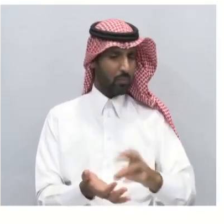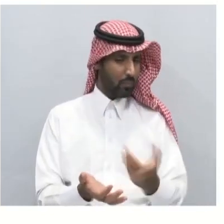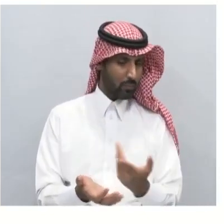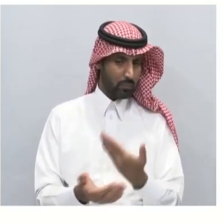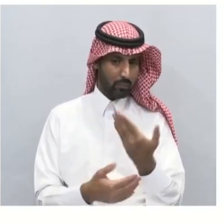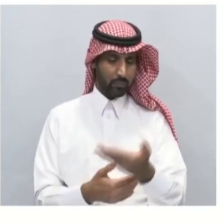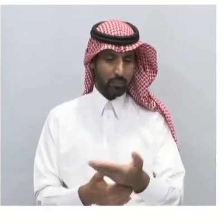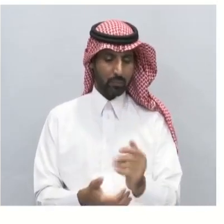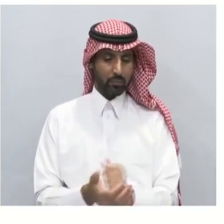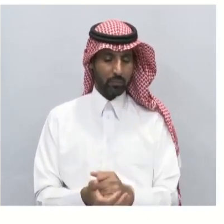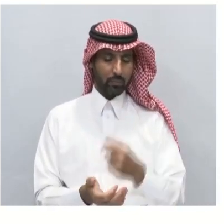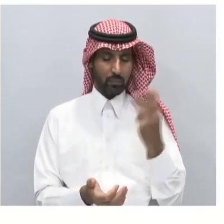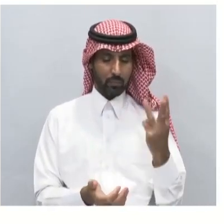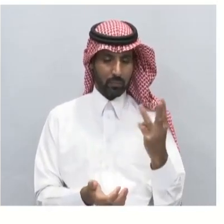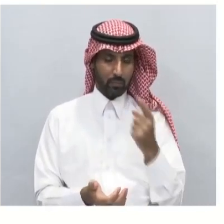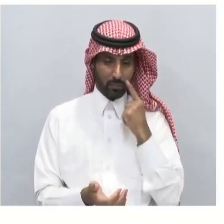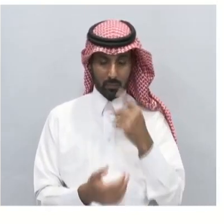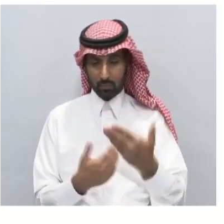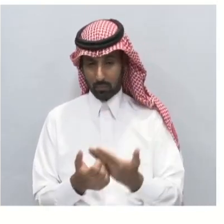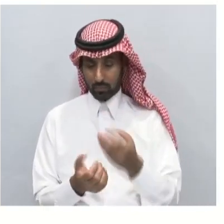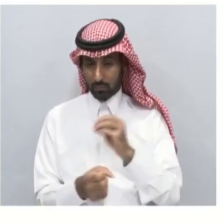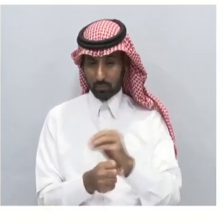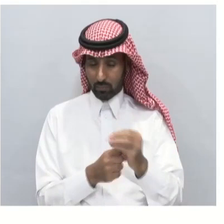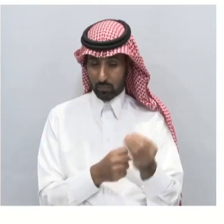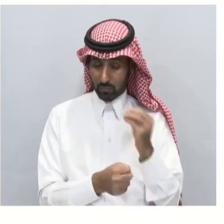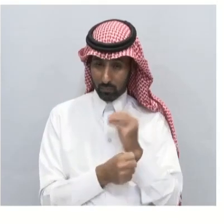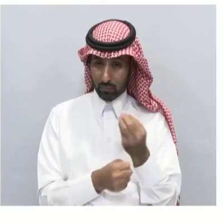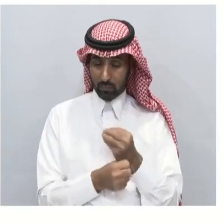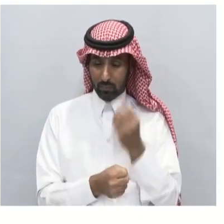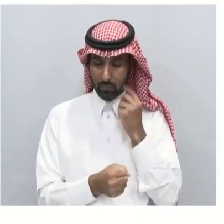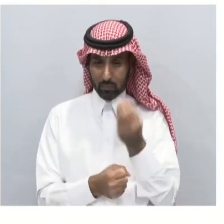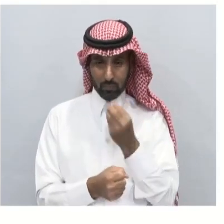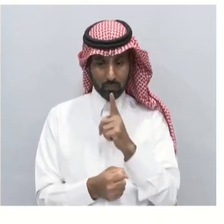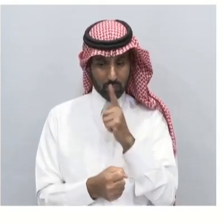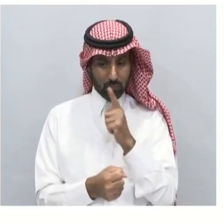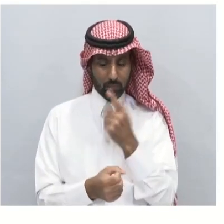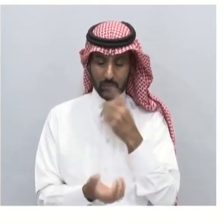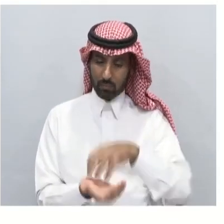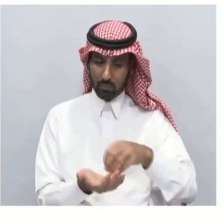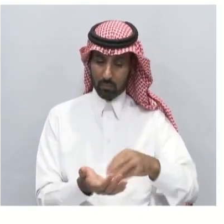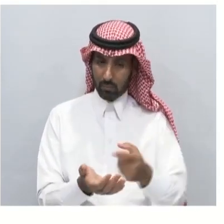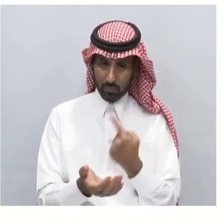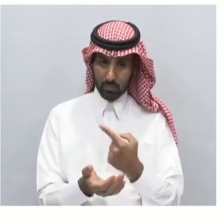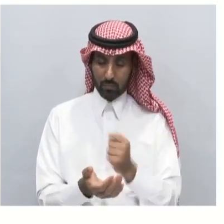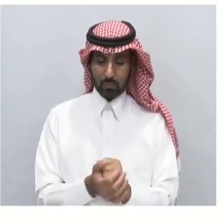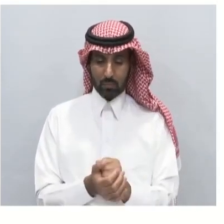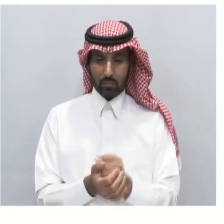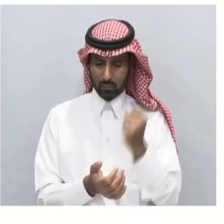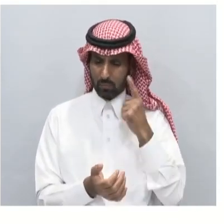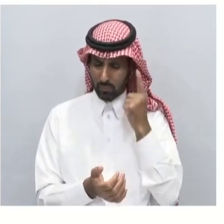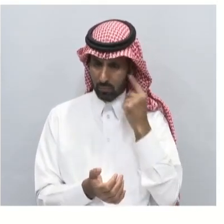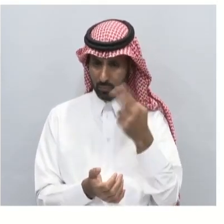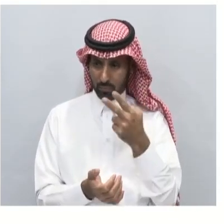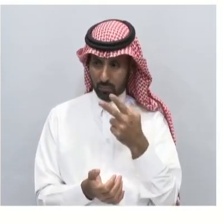there. Three, try to learn a little of the language. Four, don't forget to